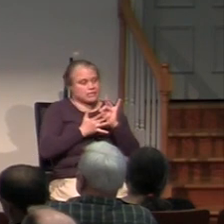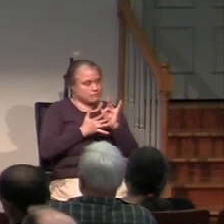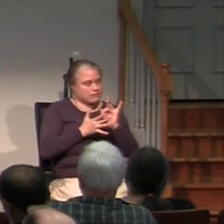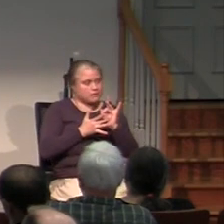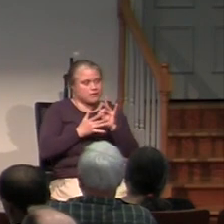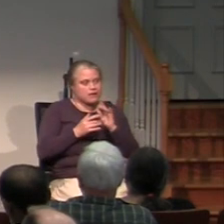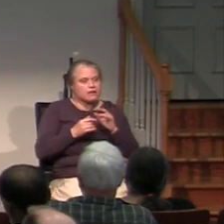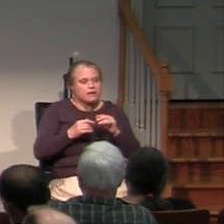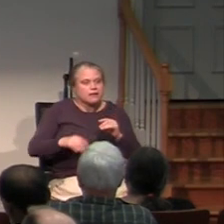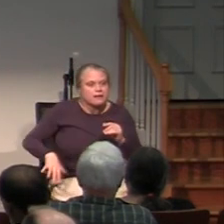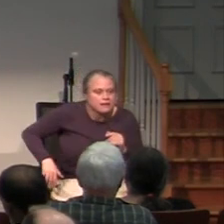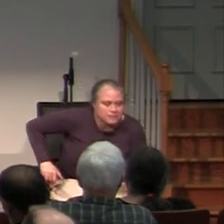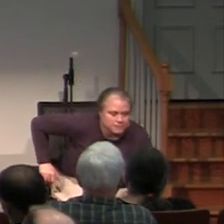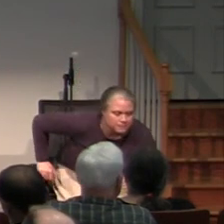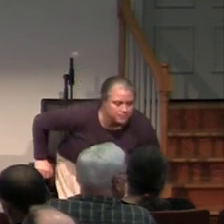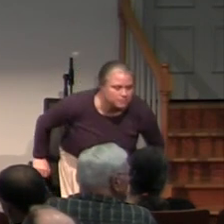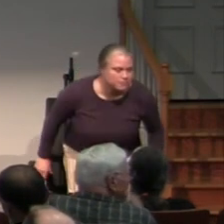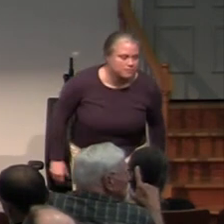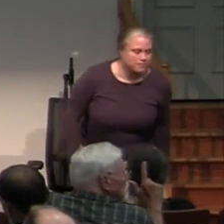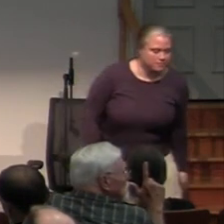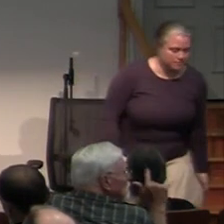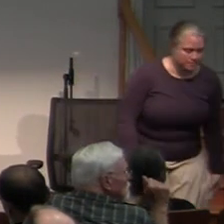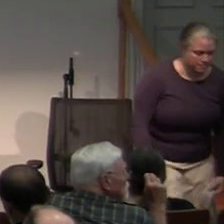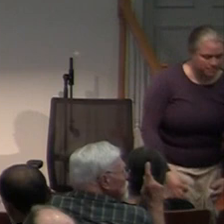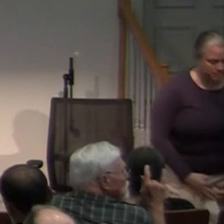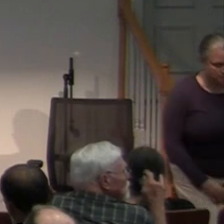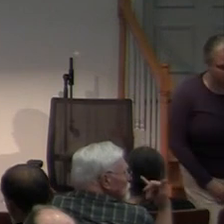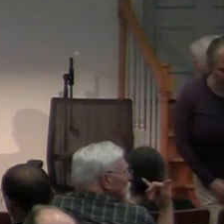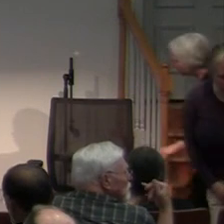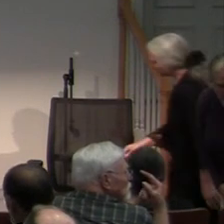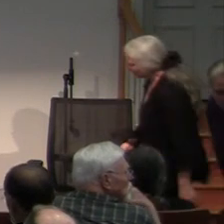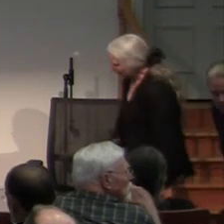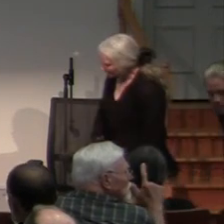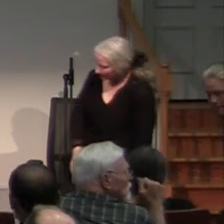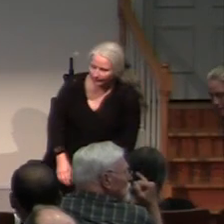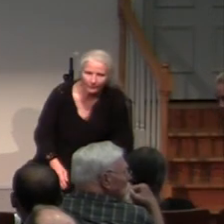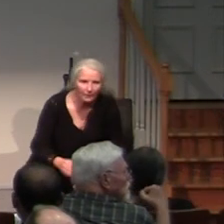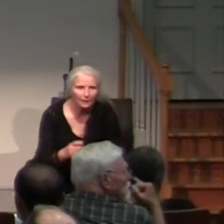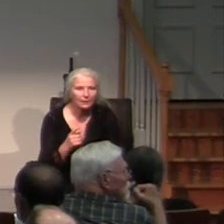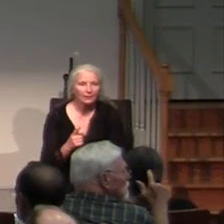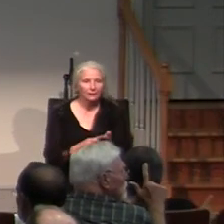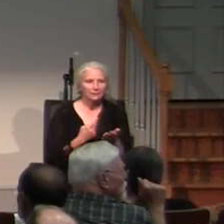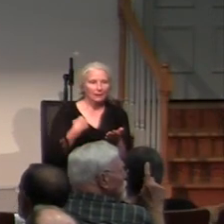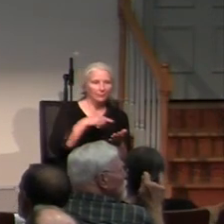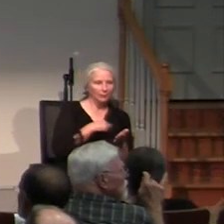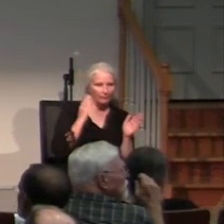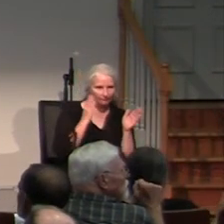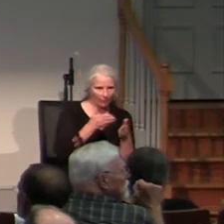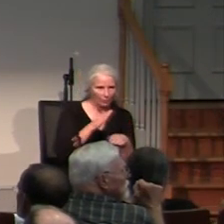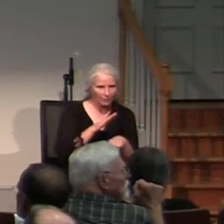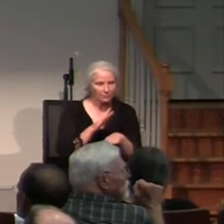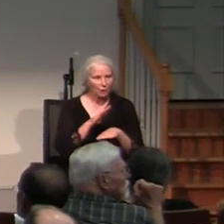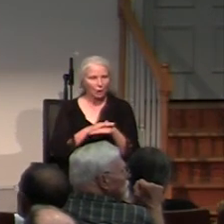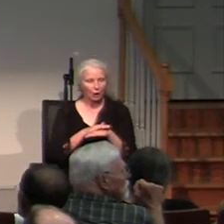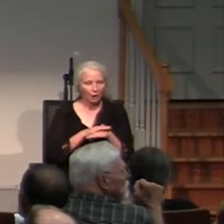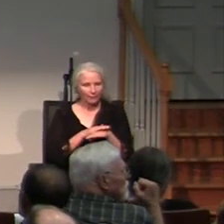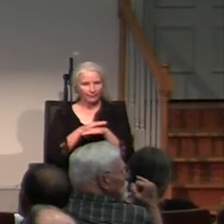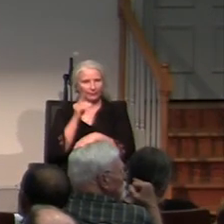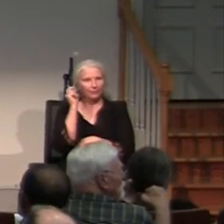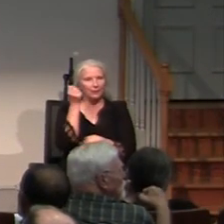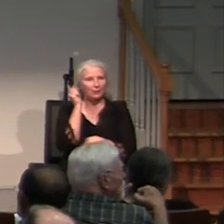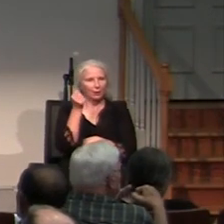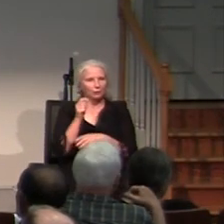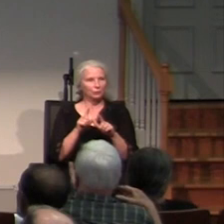Sometimes we focus on the kind of the thematic or the theological language, but notice that